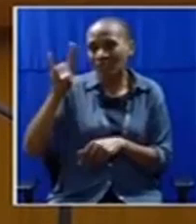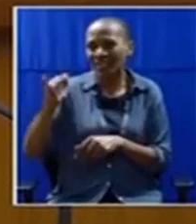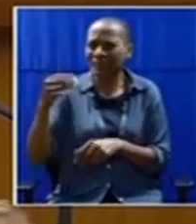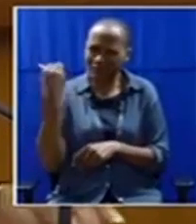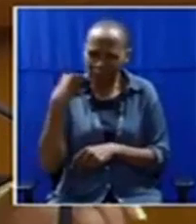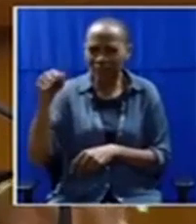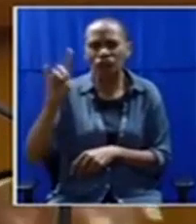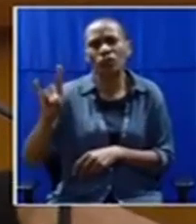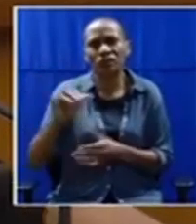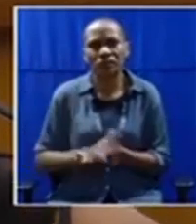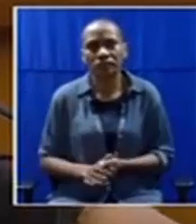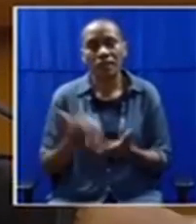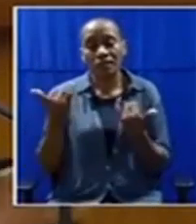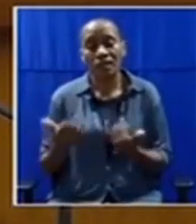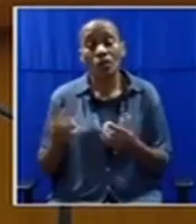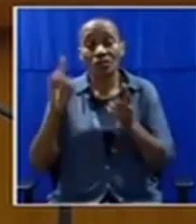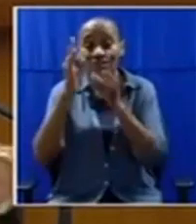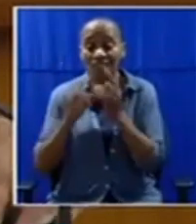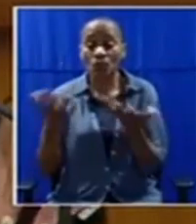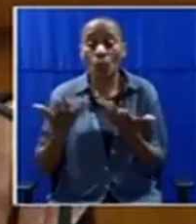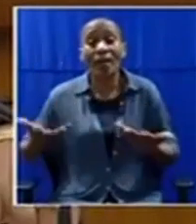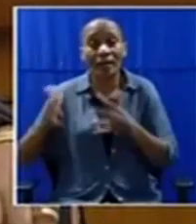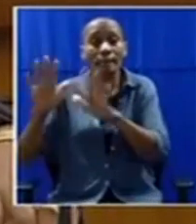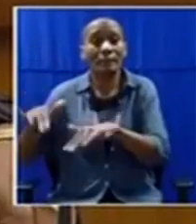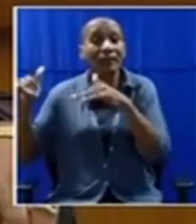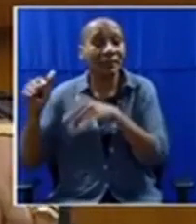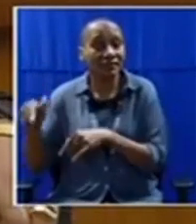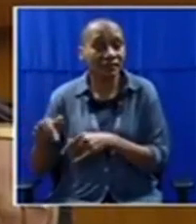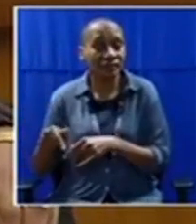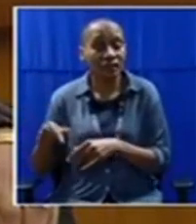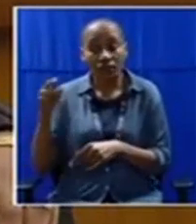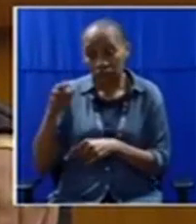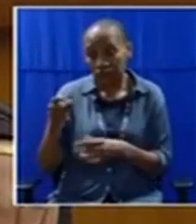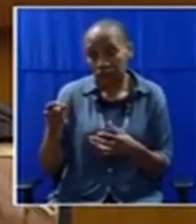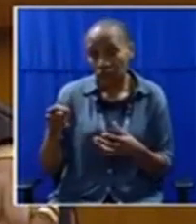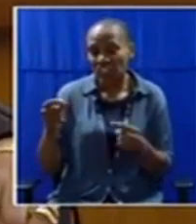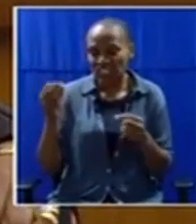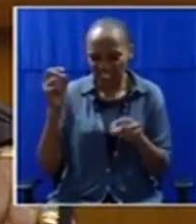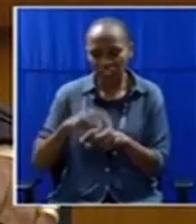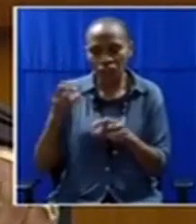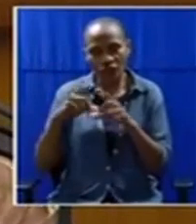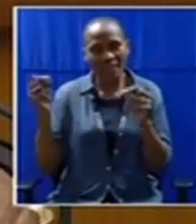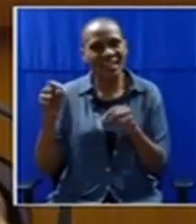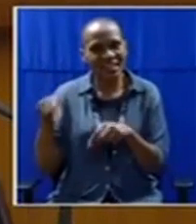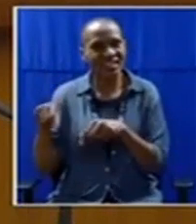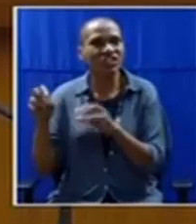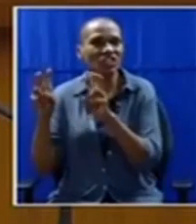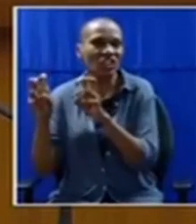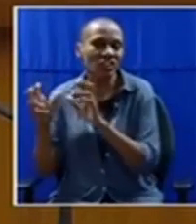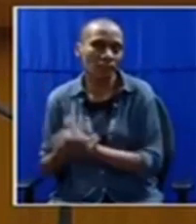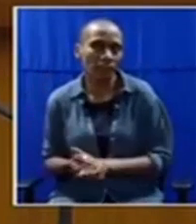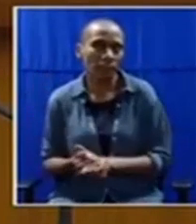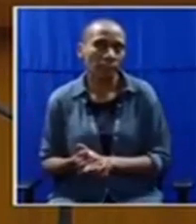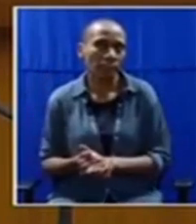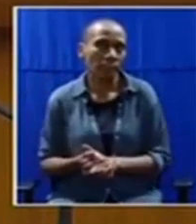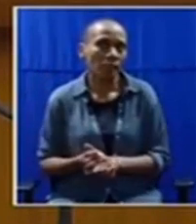the location of the seat of parliament, as previously announced, must be concluded. The financial resources used